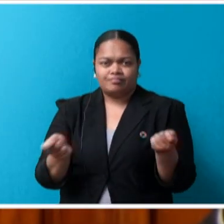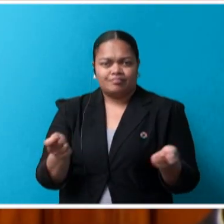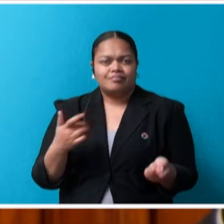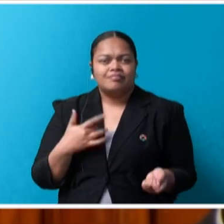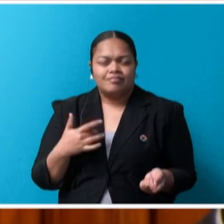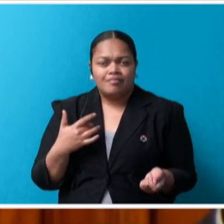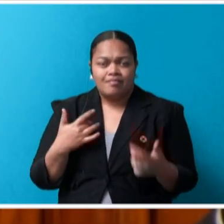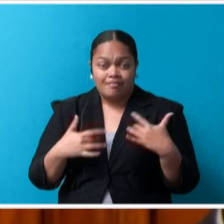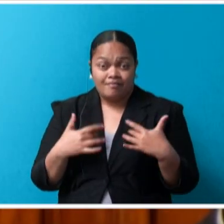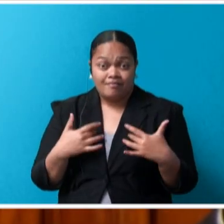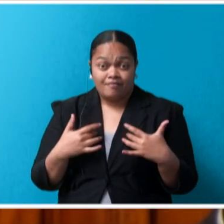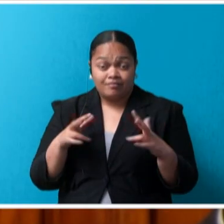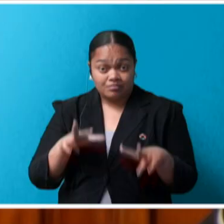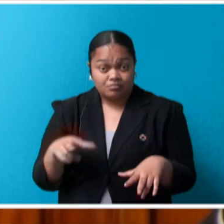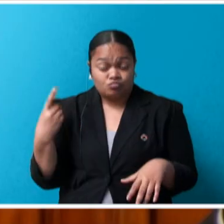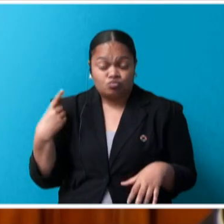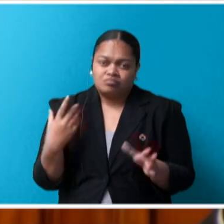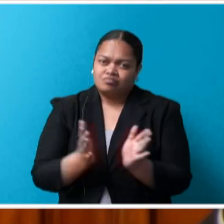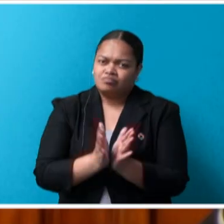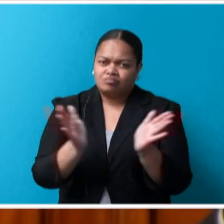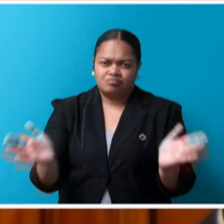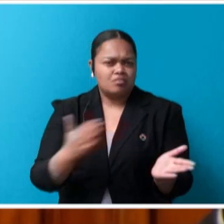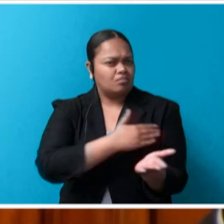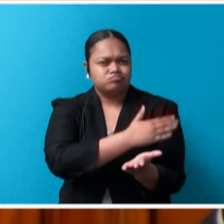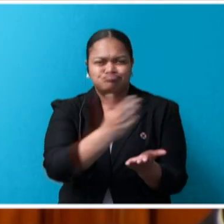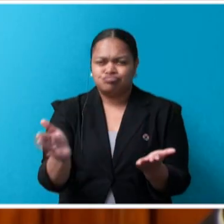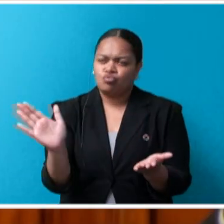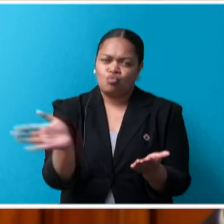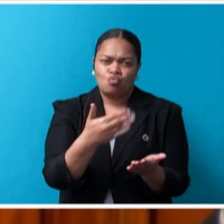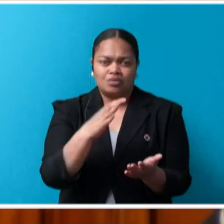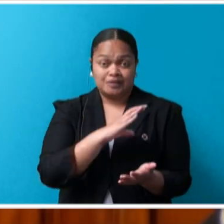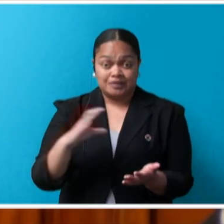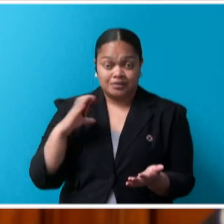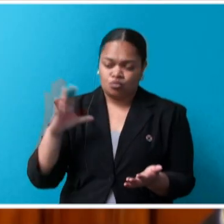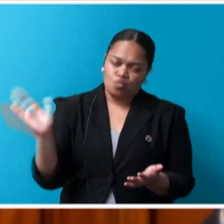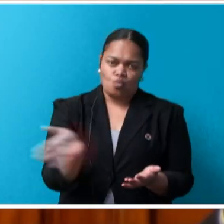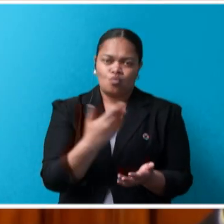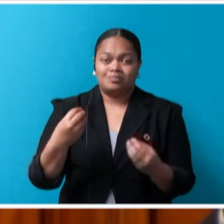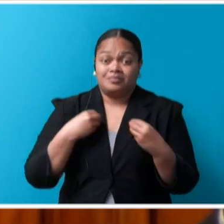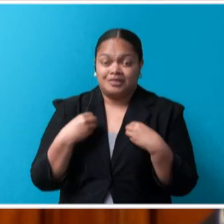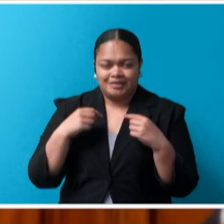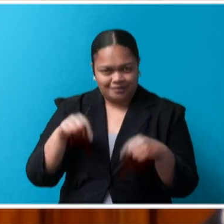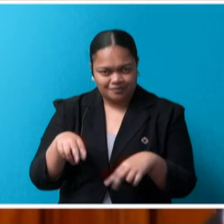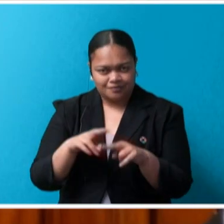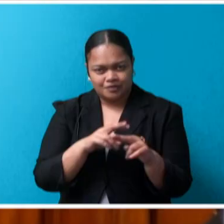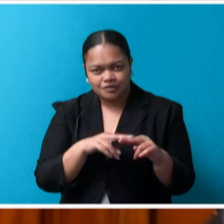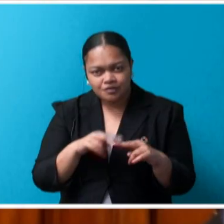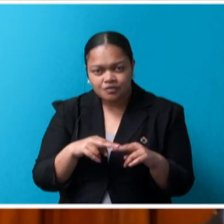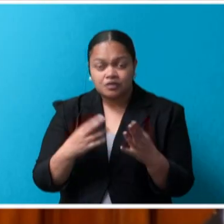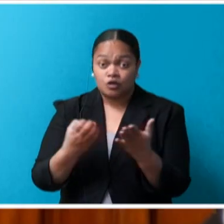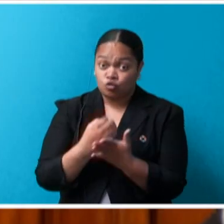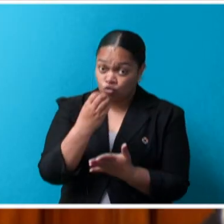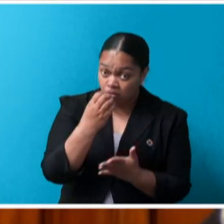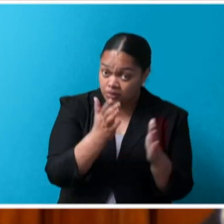broad, and it touches on the daily lives of every citizen, every business in this country. Through our Economic